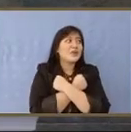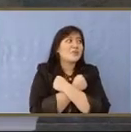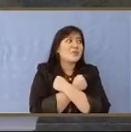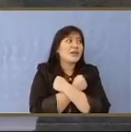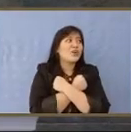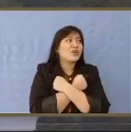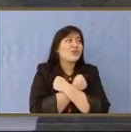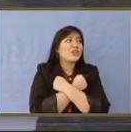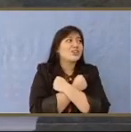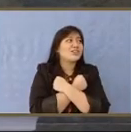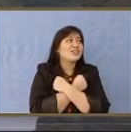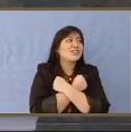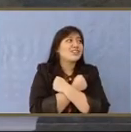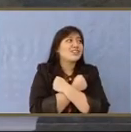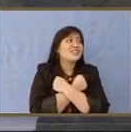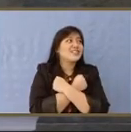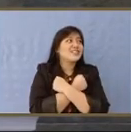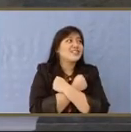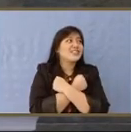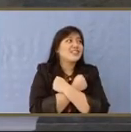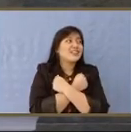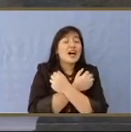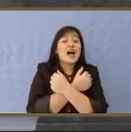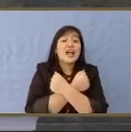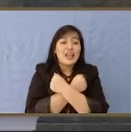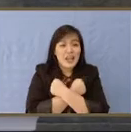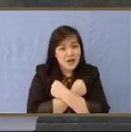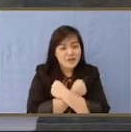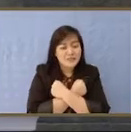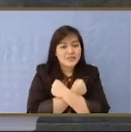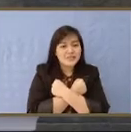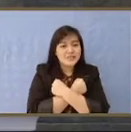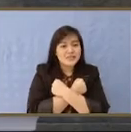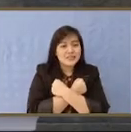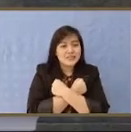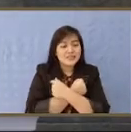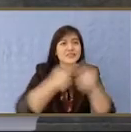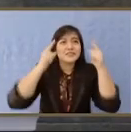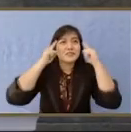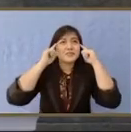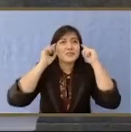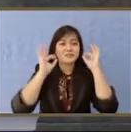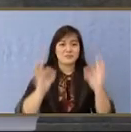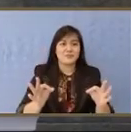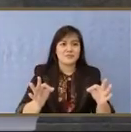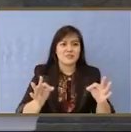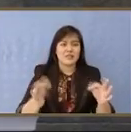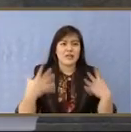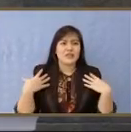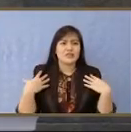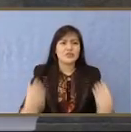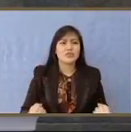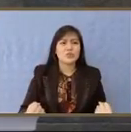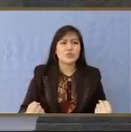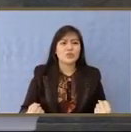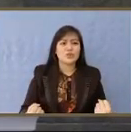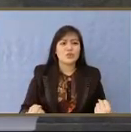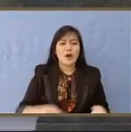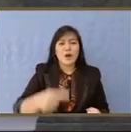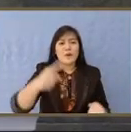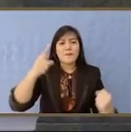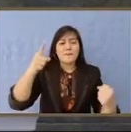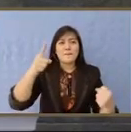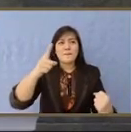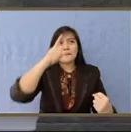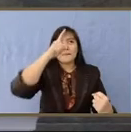yung outline that love is being magnified. Love magnified in the book of Ruth. The first one is